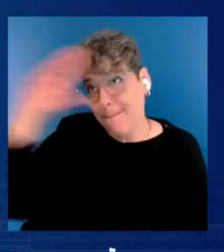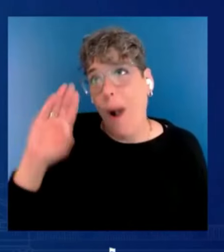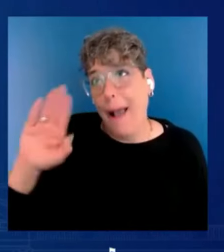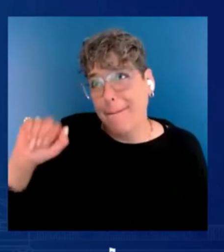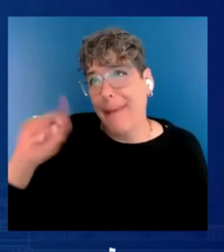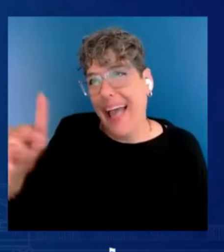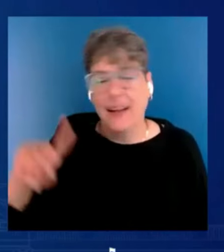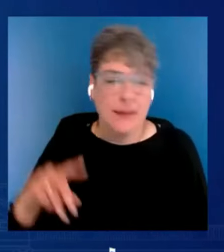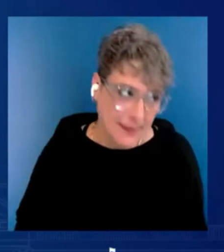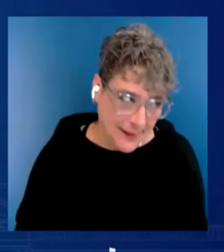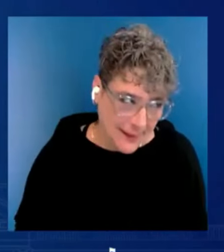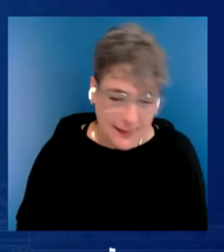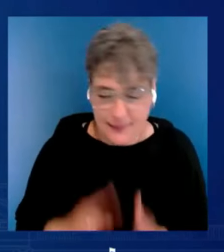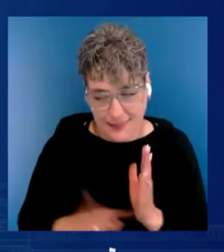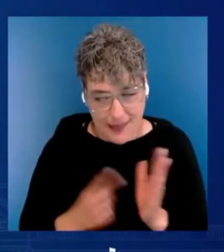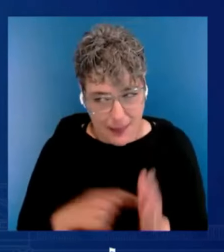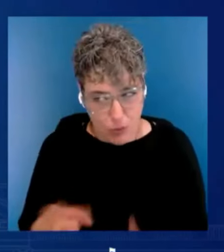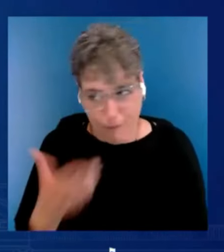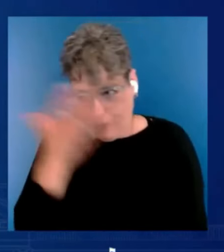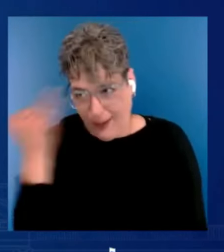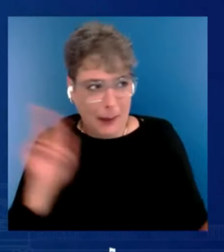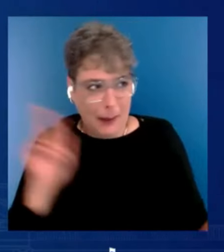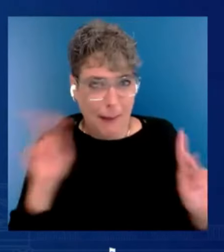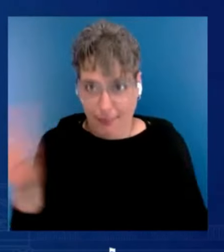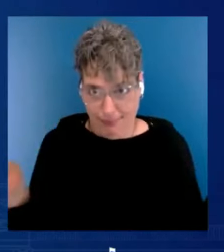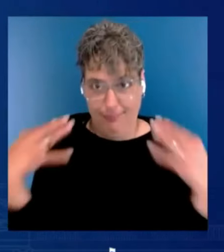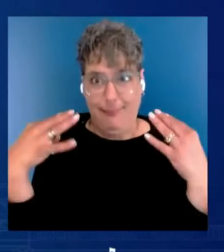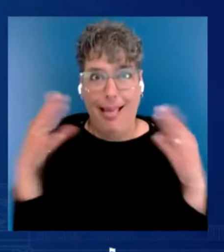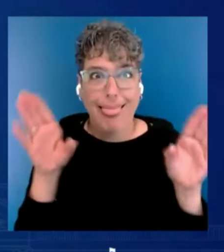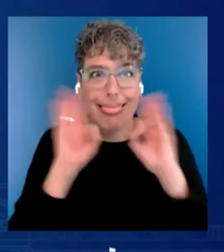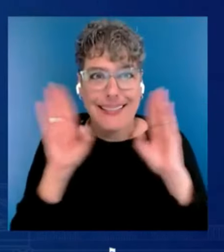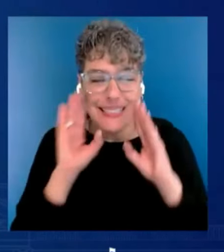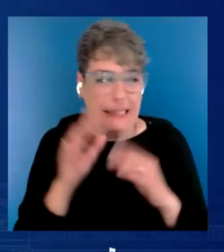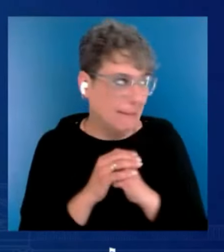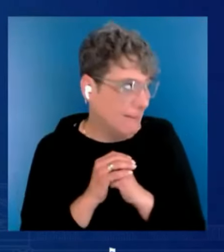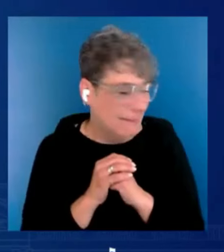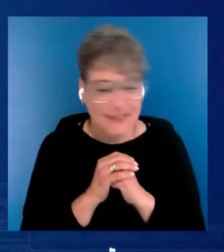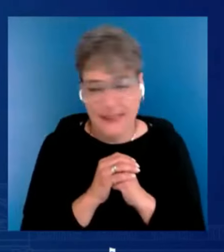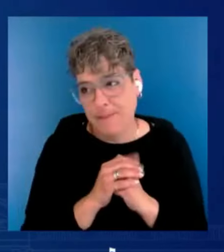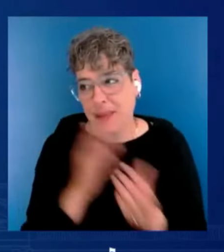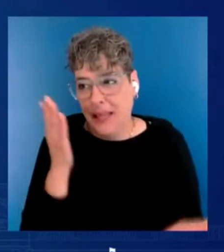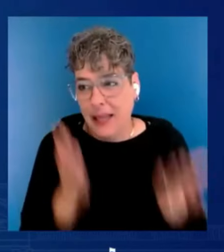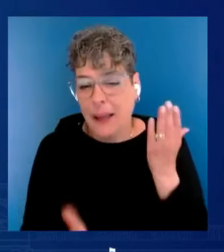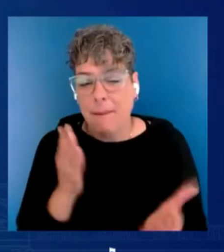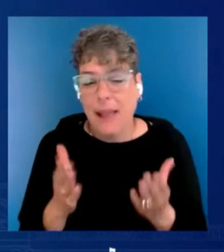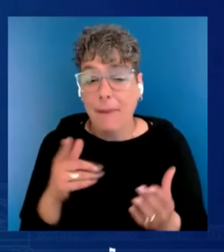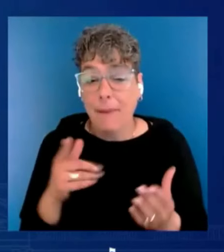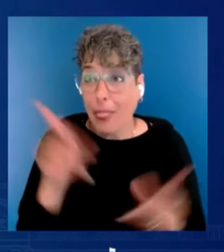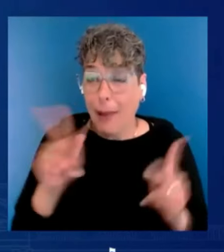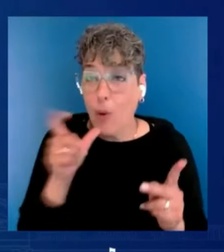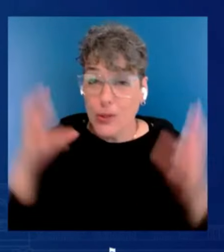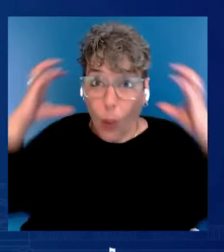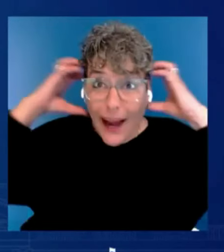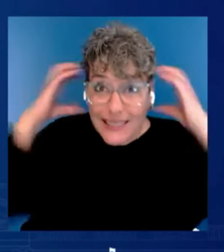you forget other people are listening to your conversations. Maybe the speakers and the headphones should have been a clue that others would, but the point is that